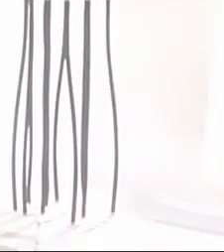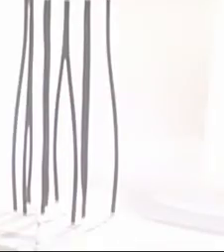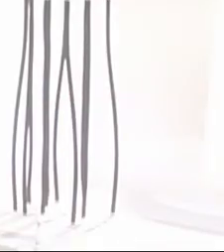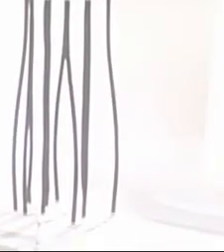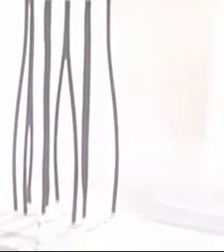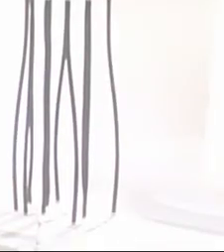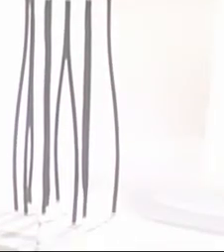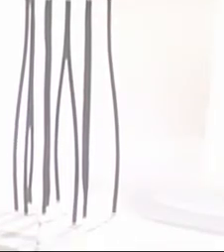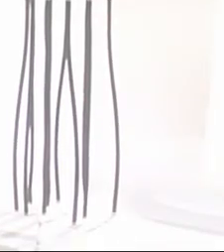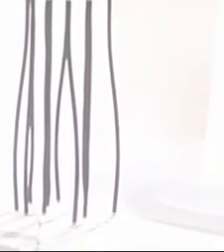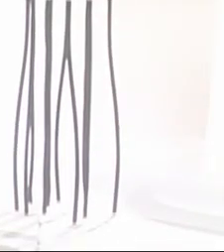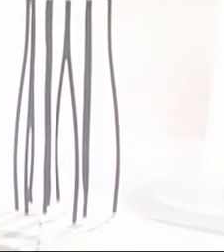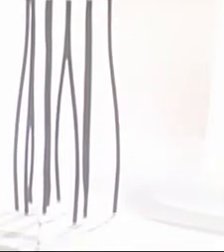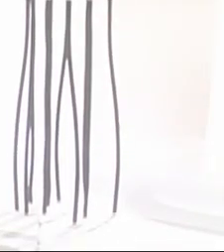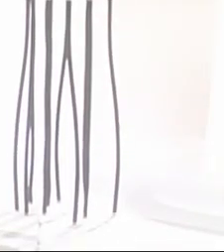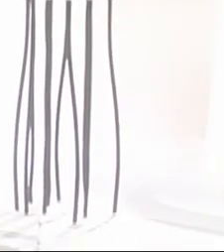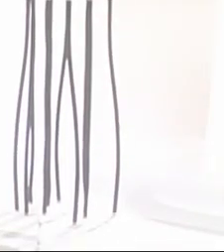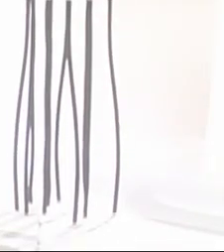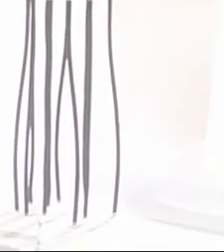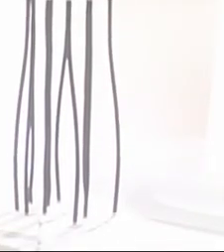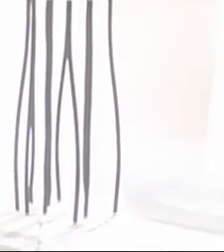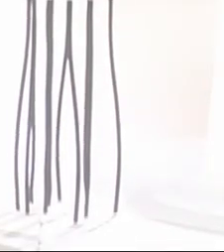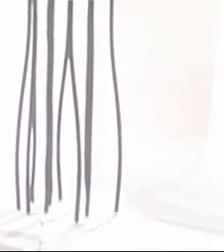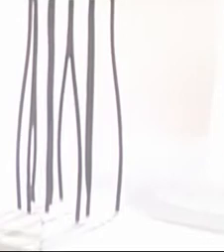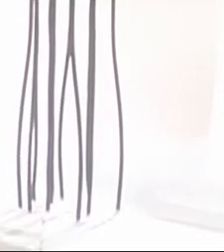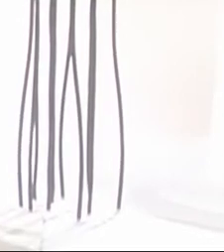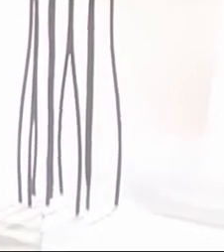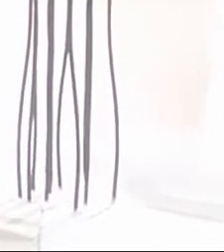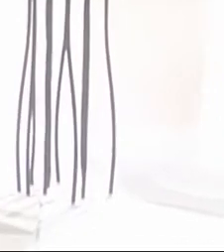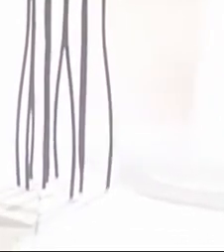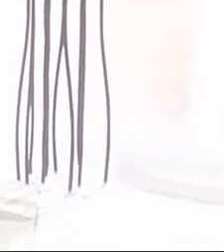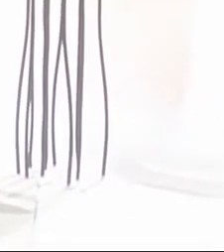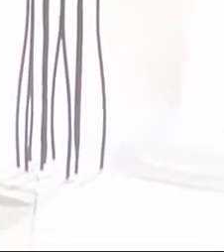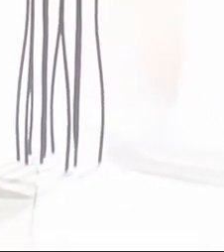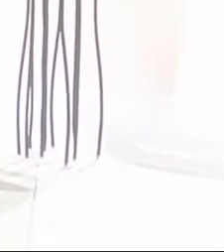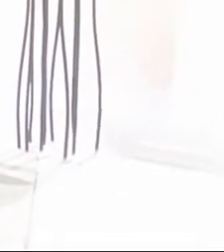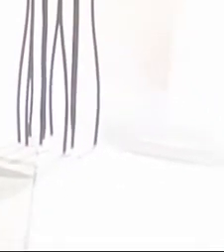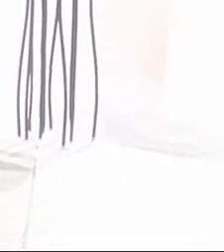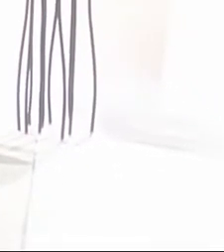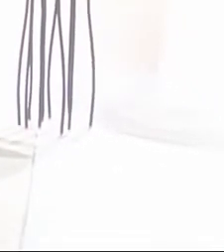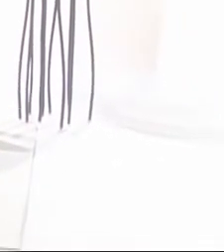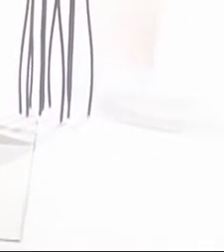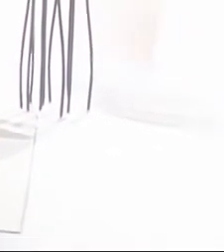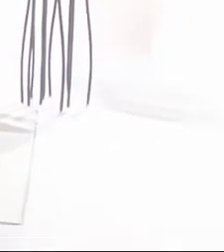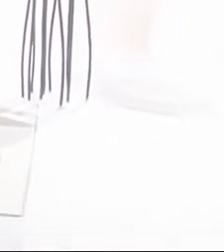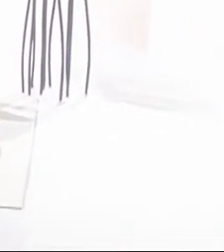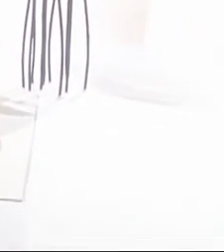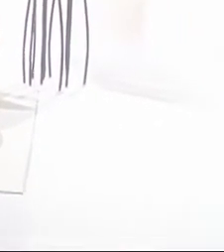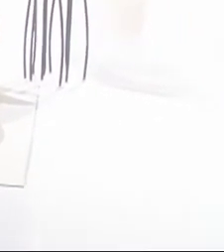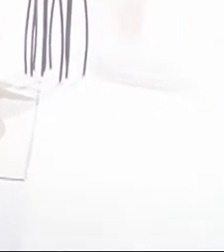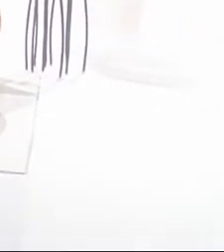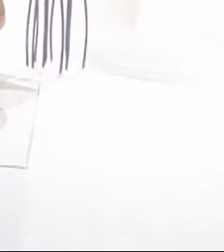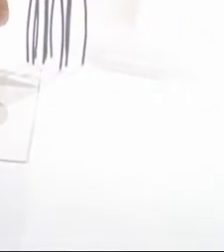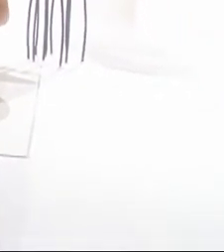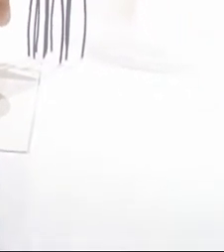That's next time on Gamepad. To play you out now, here's some eye candy from one of those review games, Tekken 4. I was Violet Berlin,